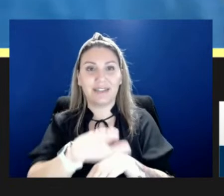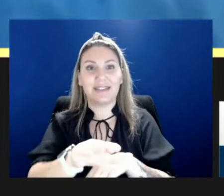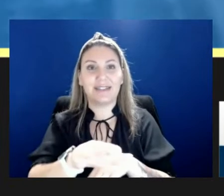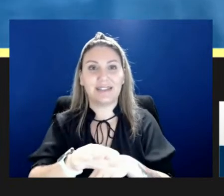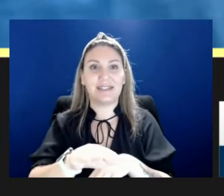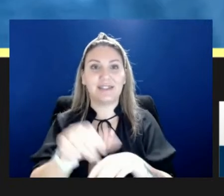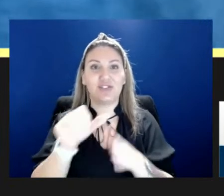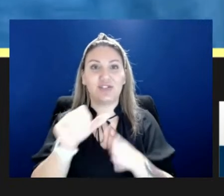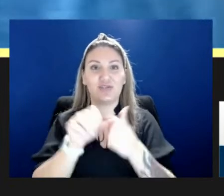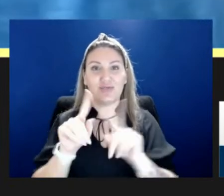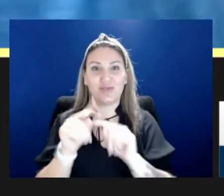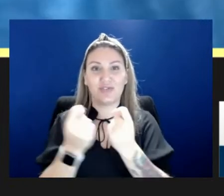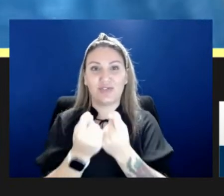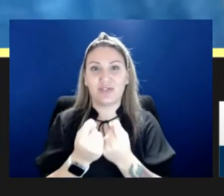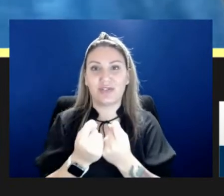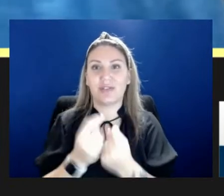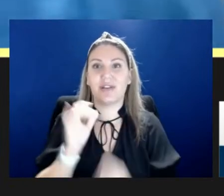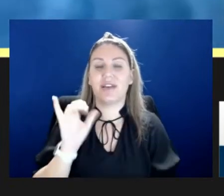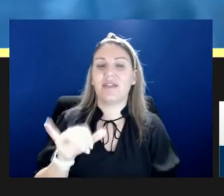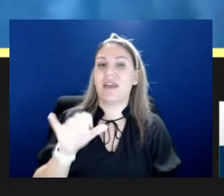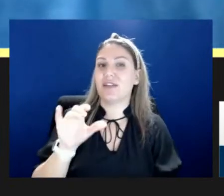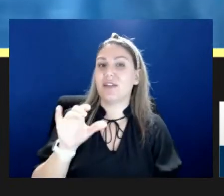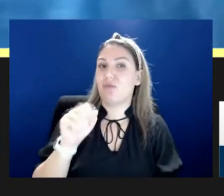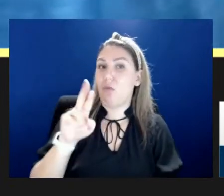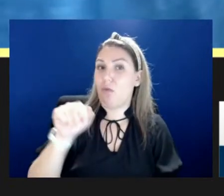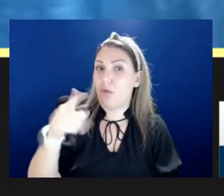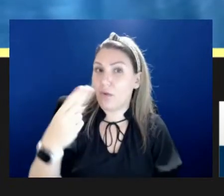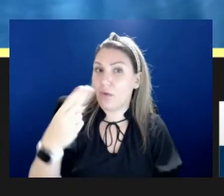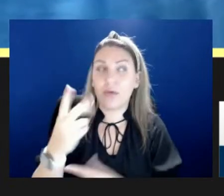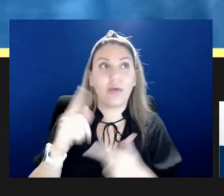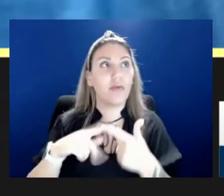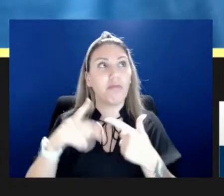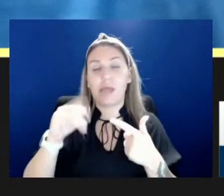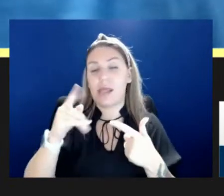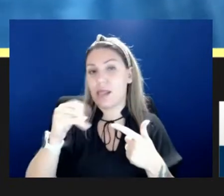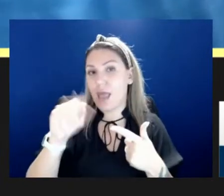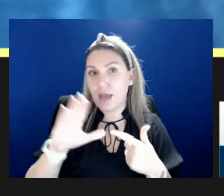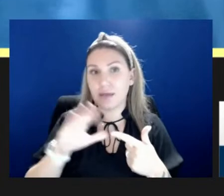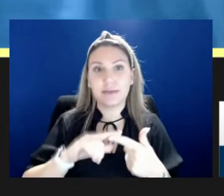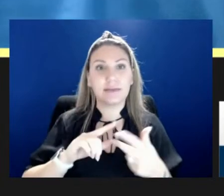That's orthopedists, plastic surgeons, urologists,